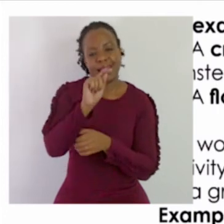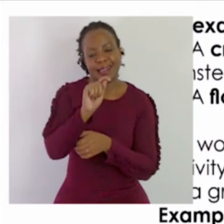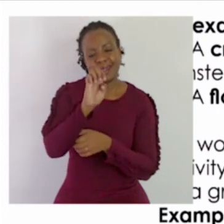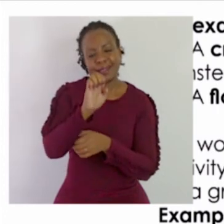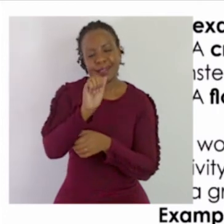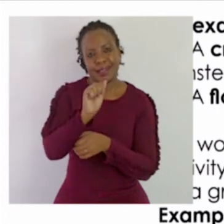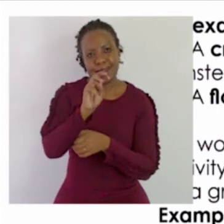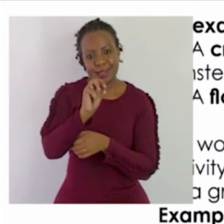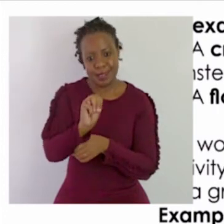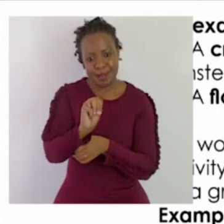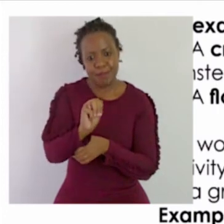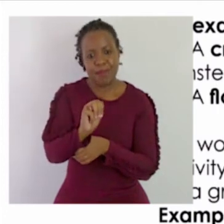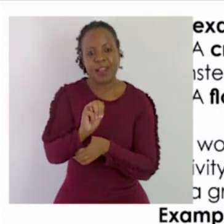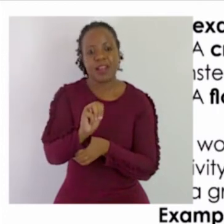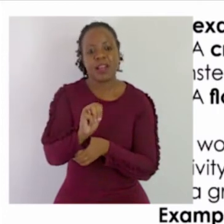noun.